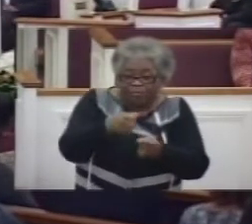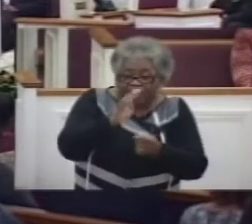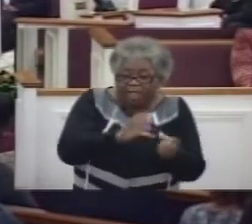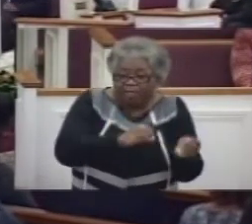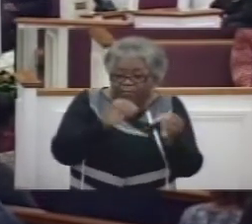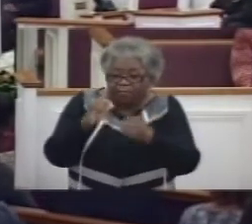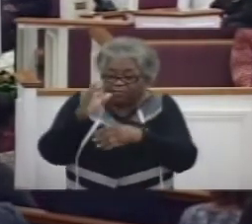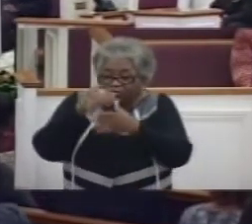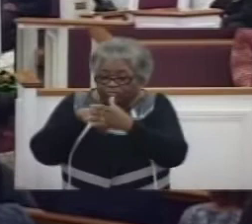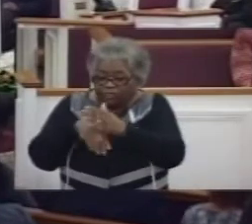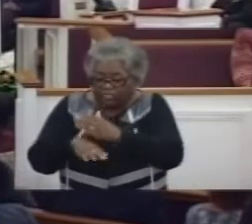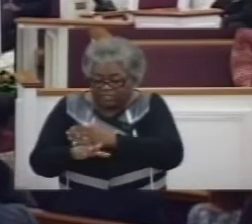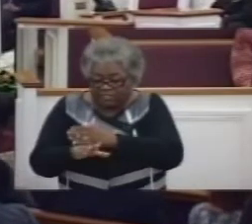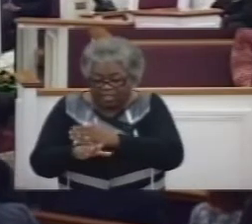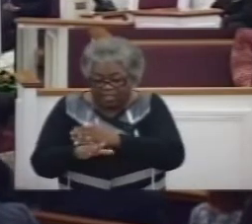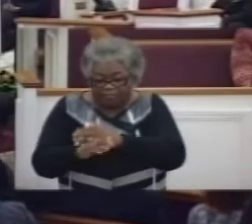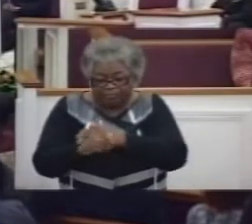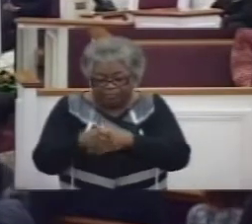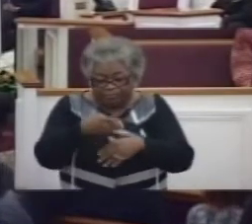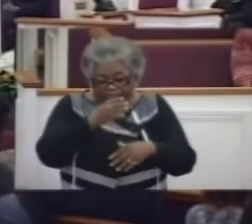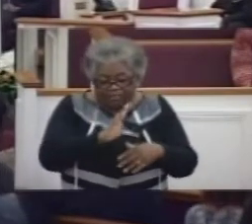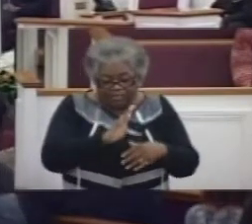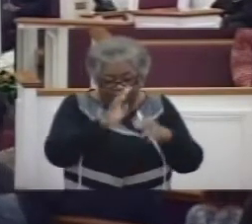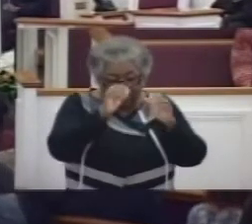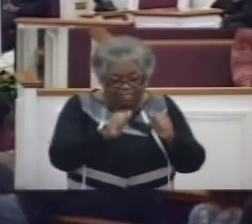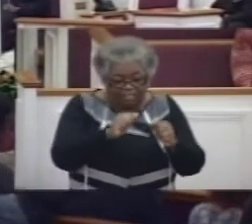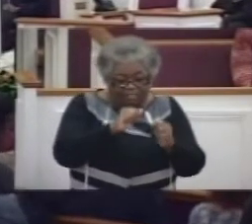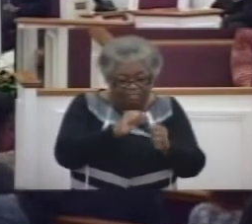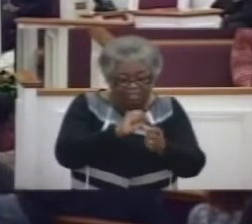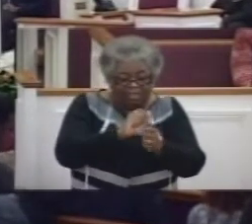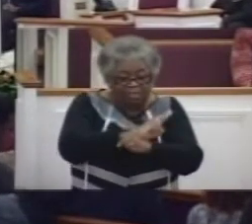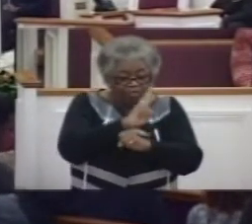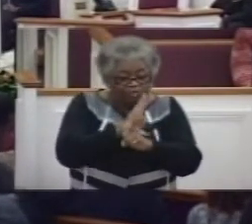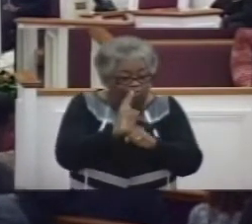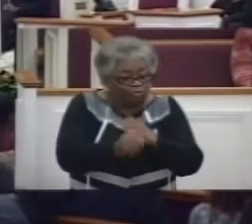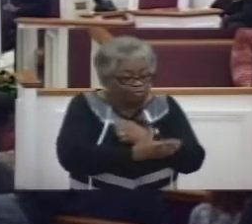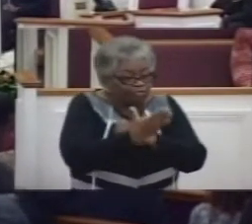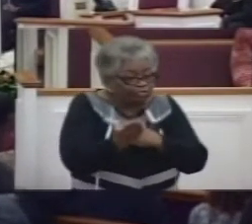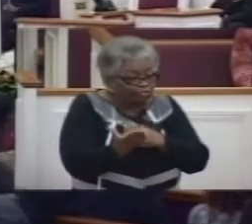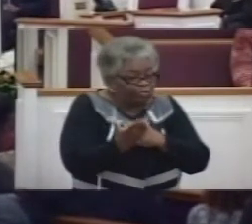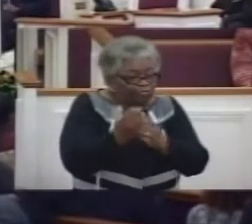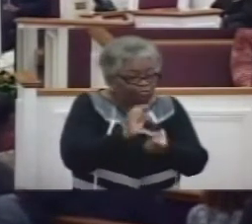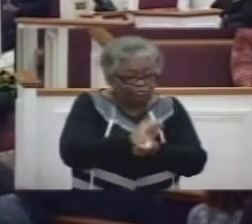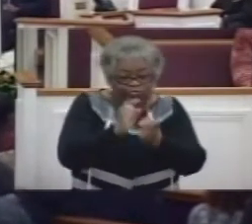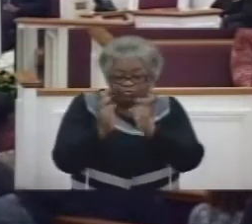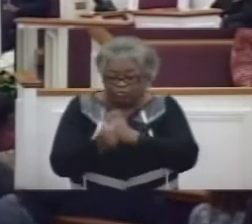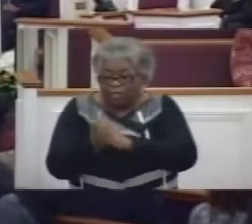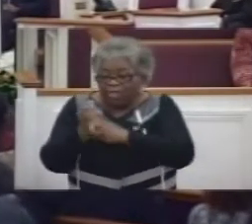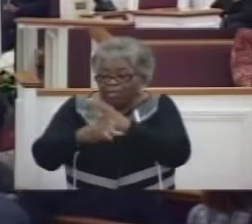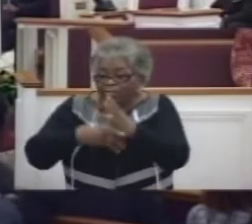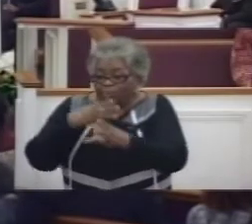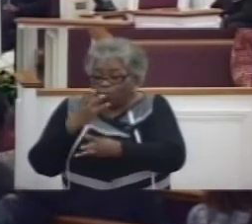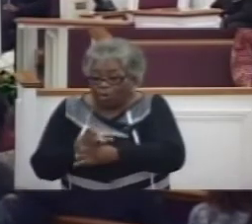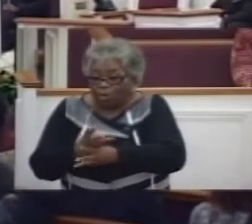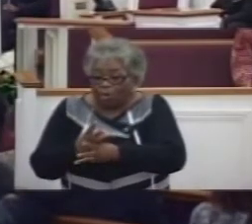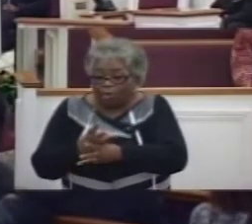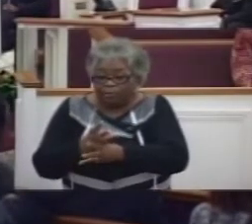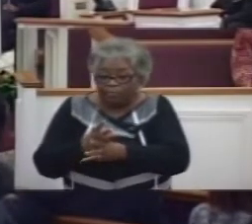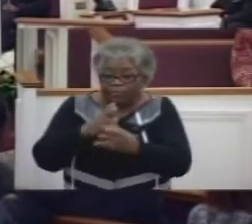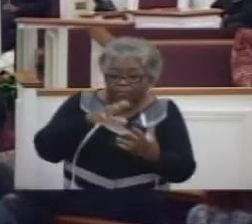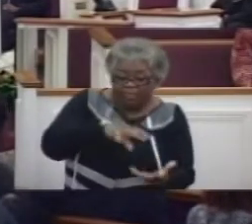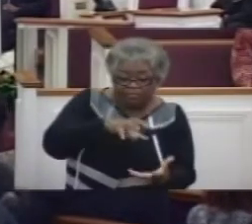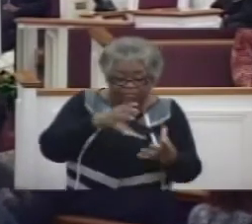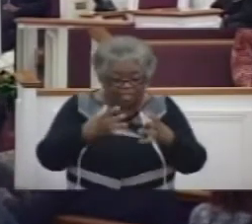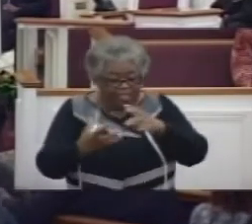the inside, God can use you to turn the world upside